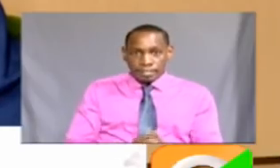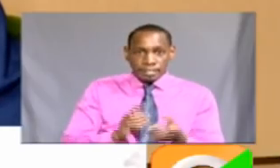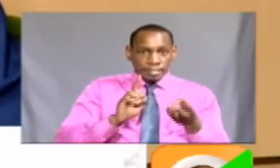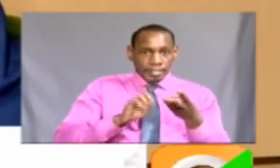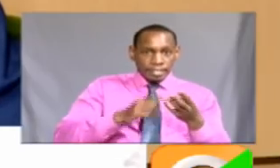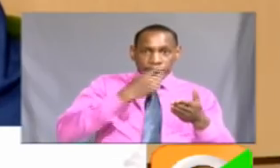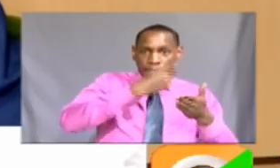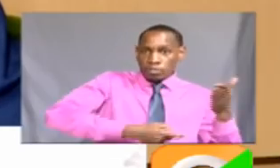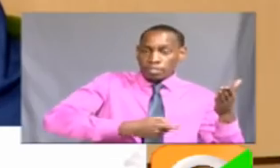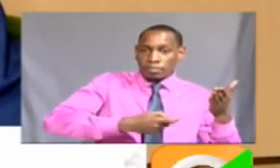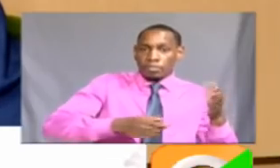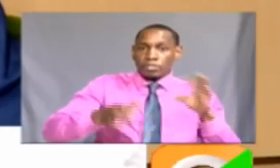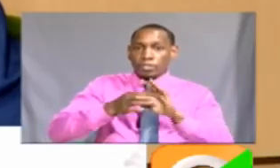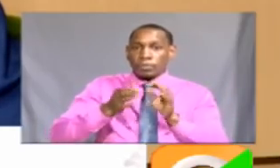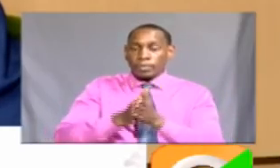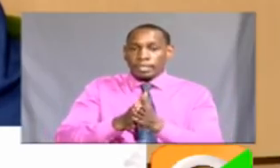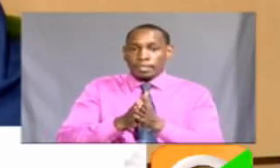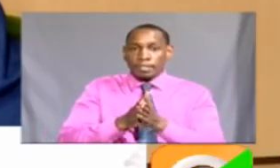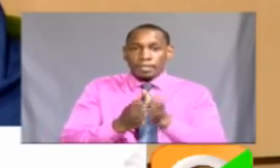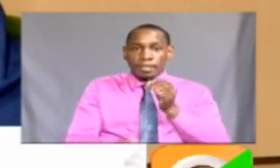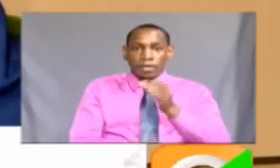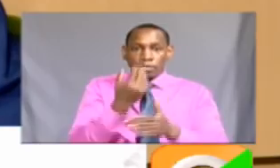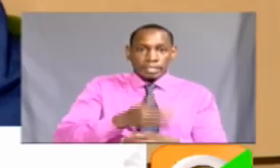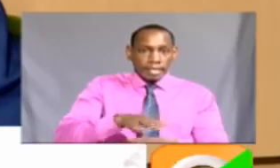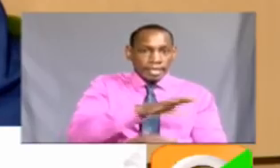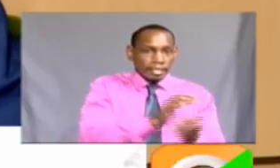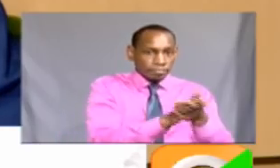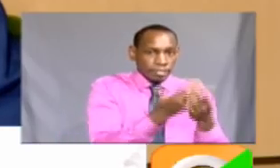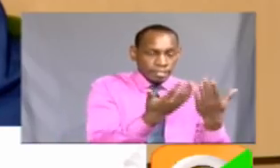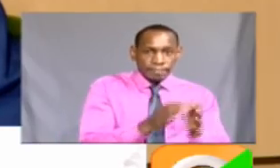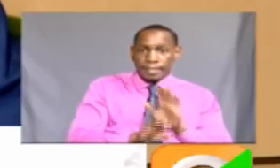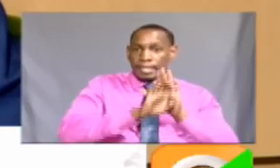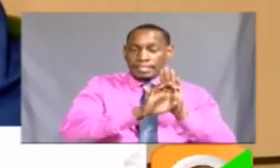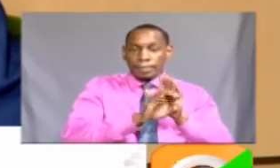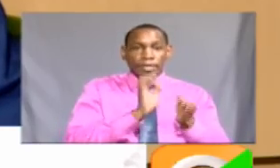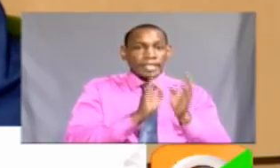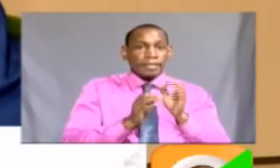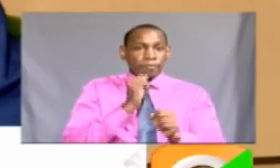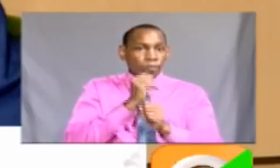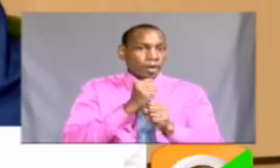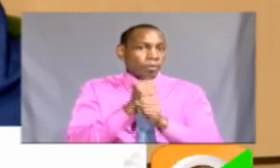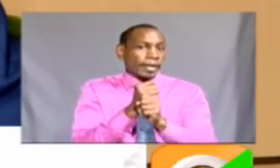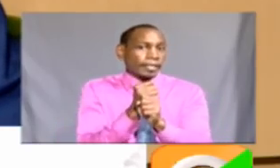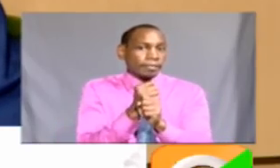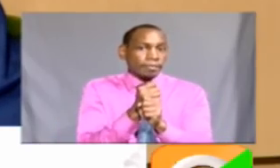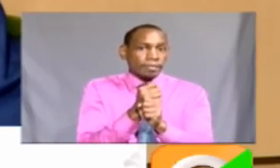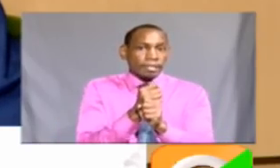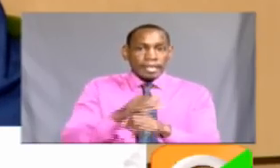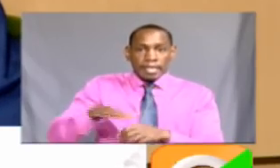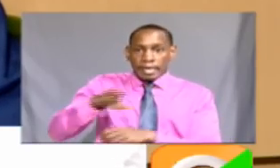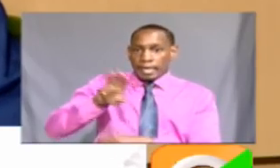costs attaching to putting up wash basins. I'll give you an example. If you operate in a